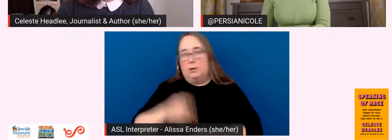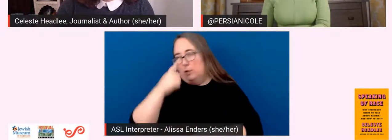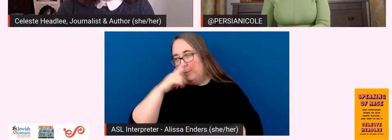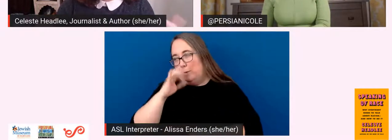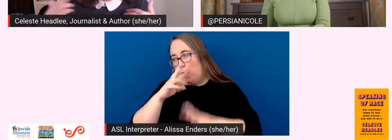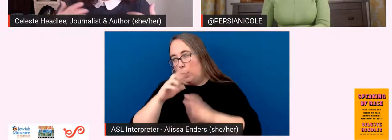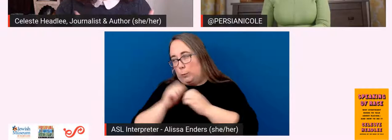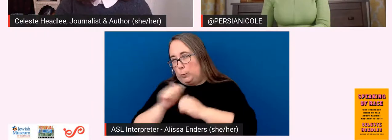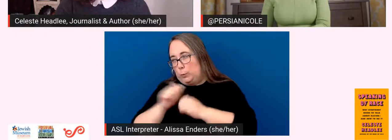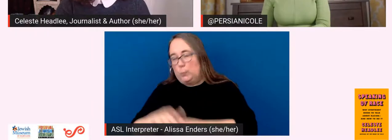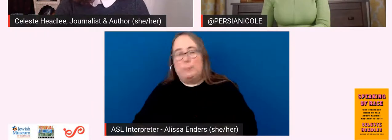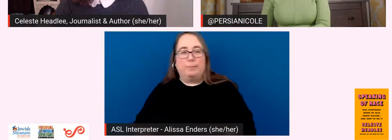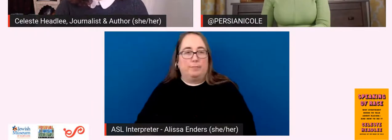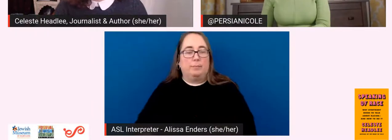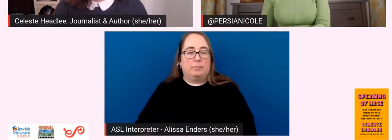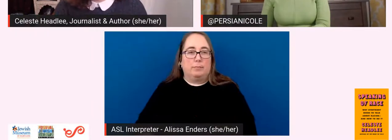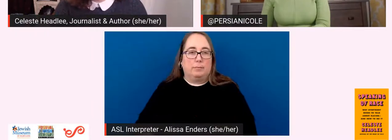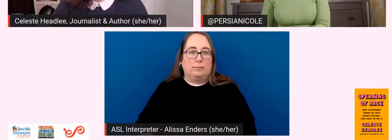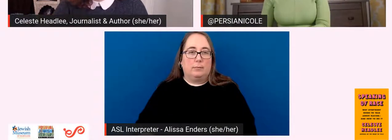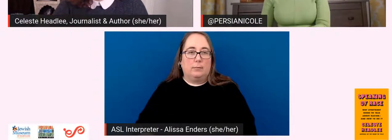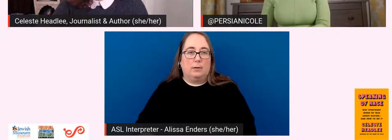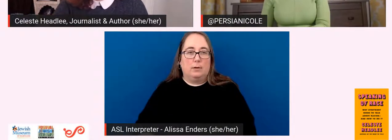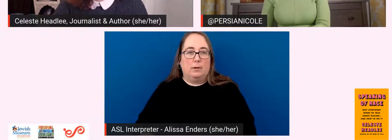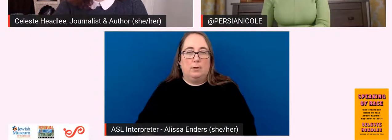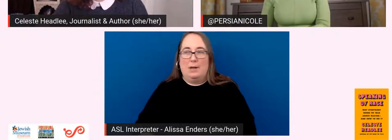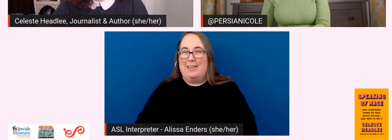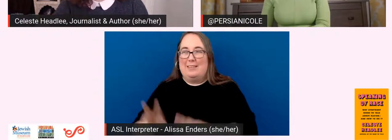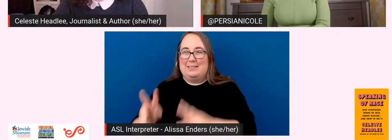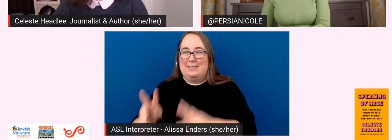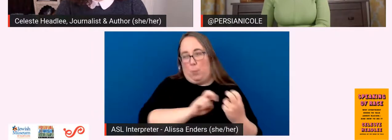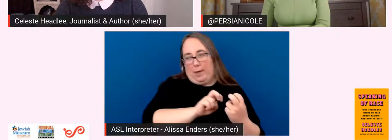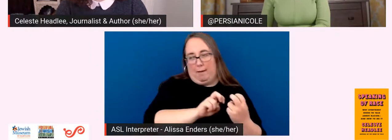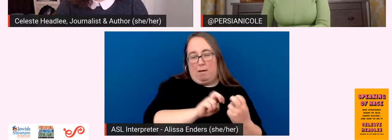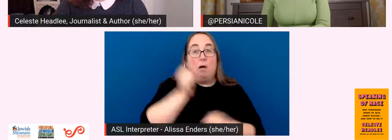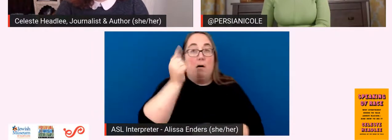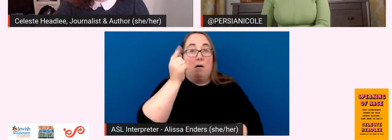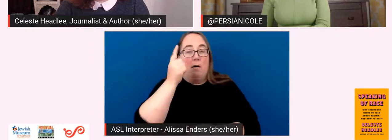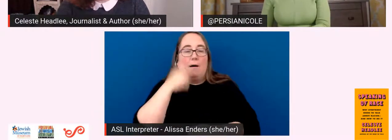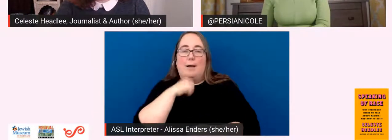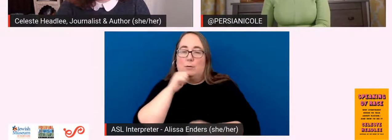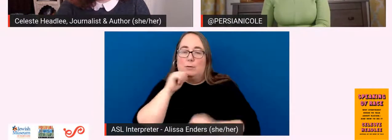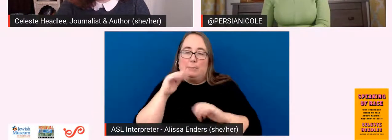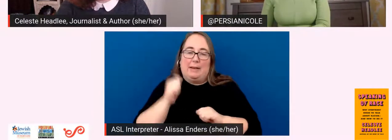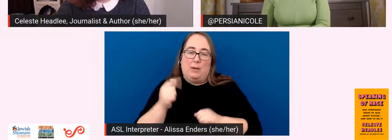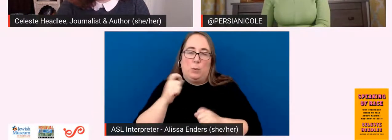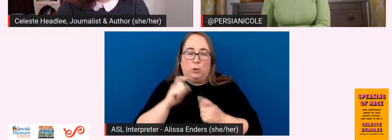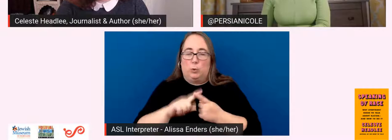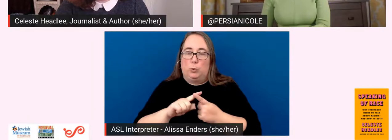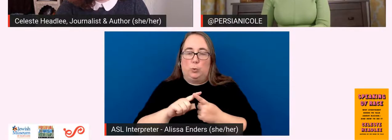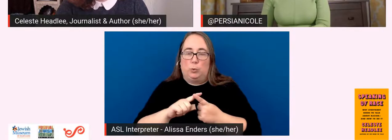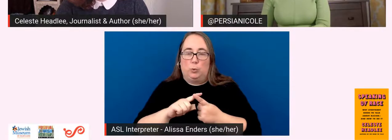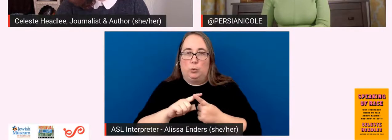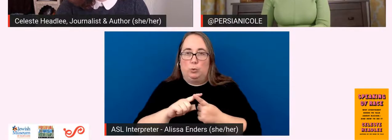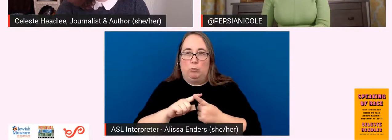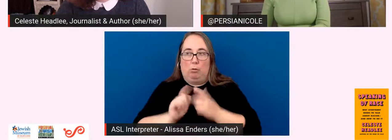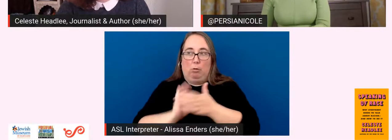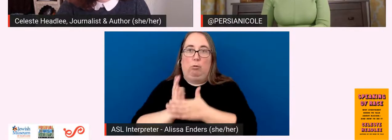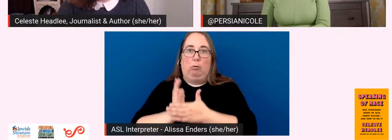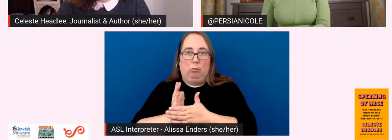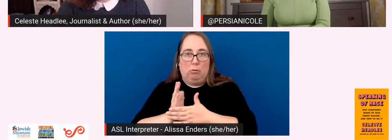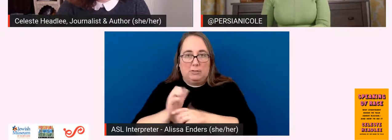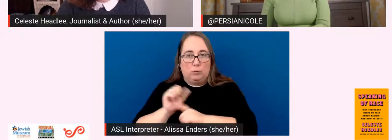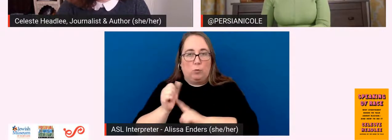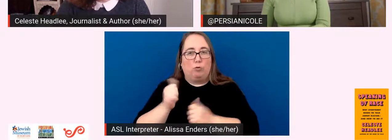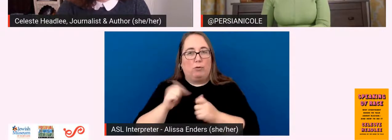this? And then step away. Now, mm-hmm. look, I don't expect anybody to put themselves into a situation or try to